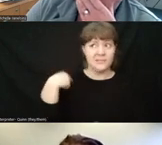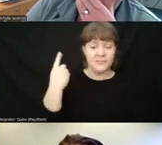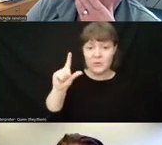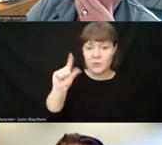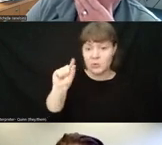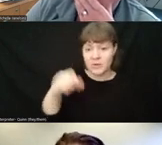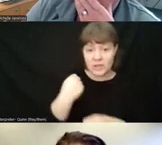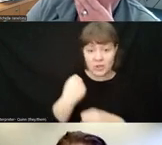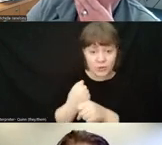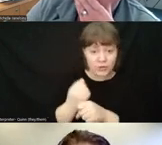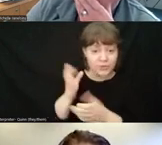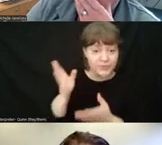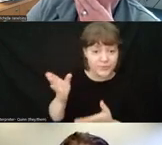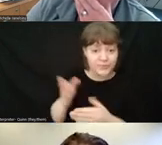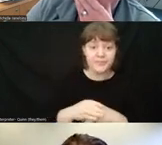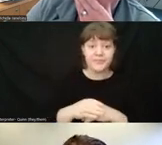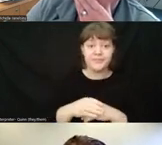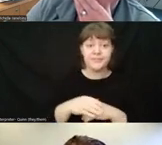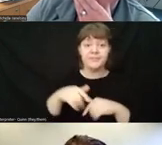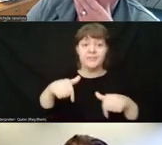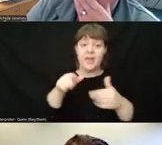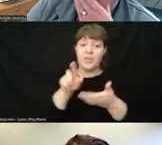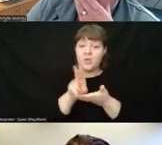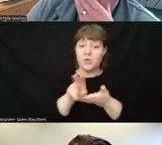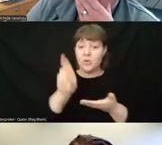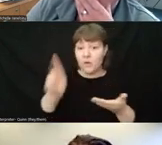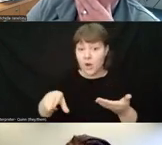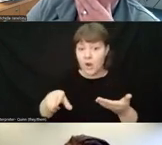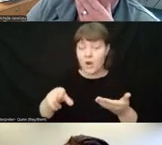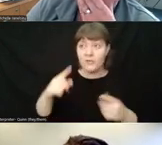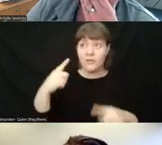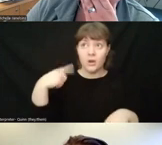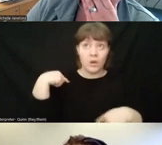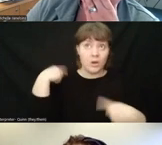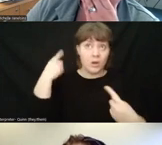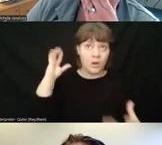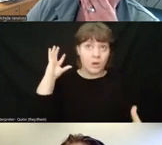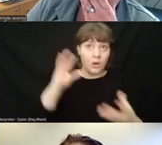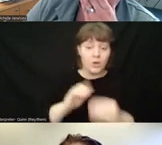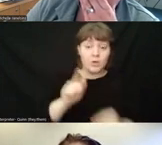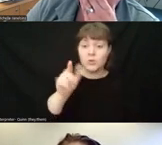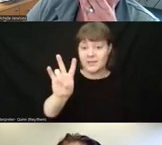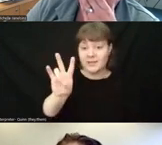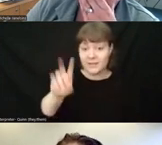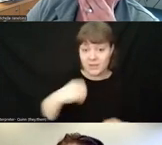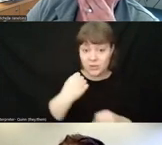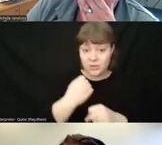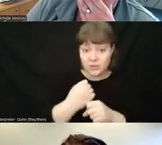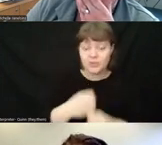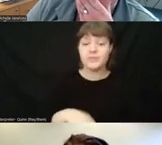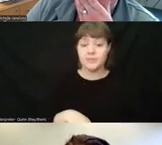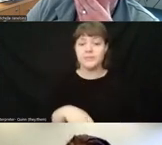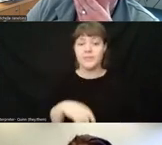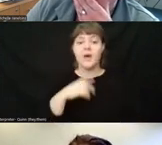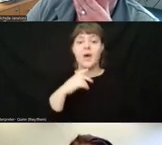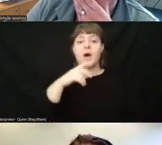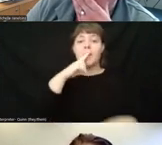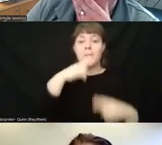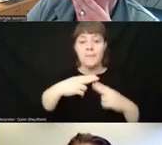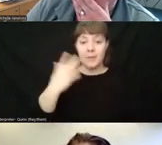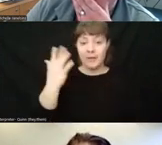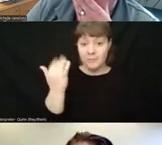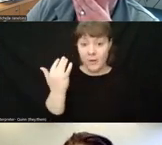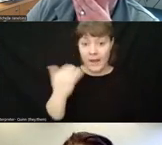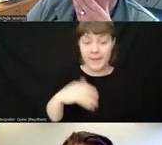years, and I've been at the university for the last 27 years. I mention this because